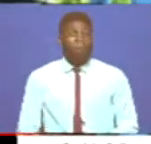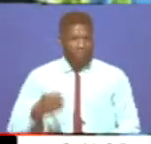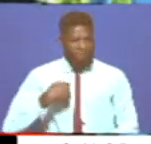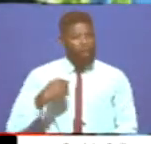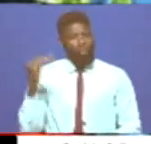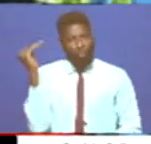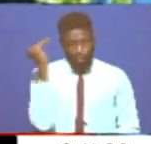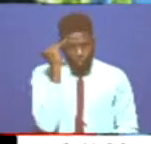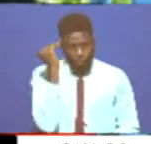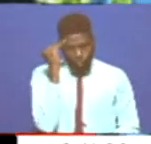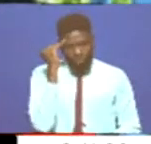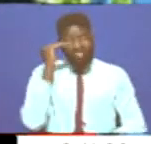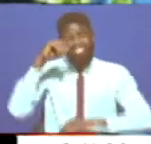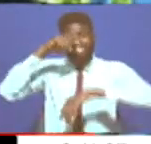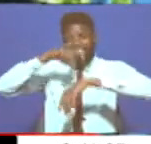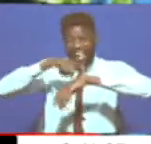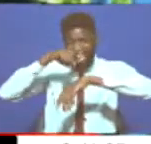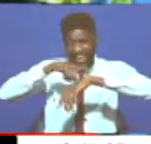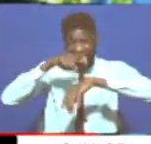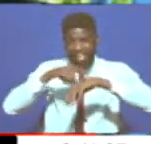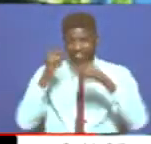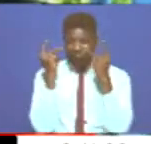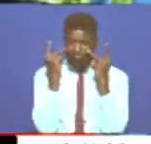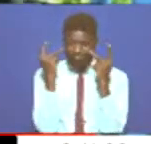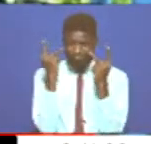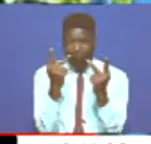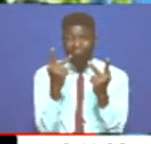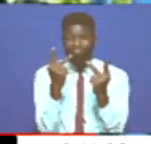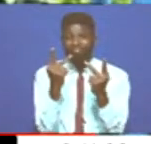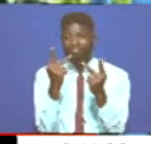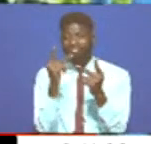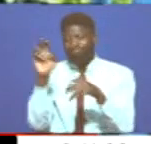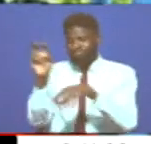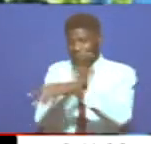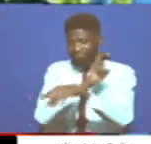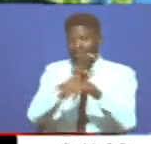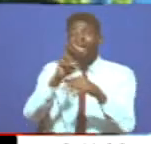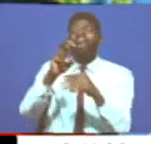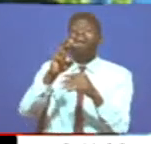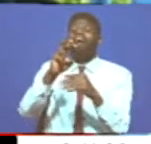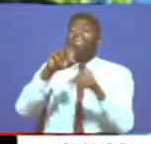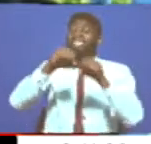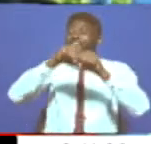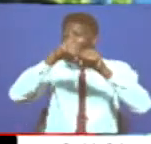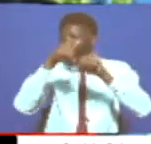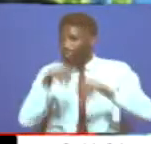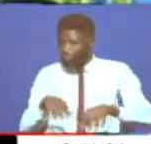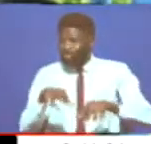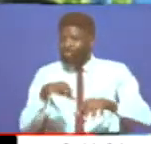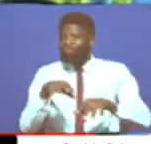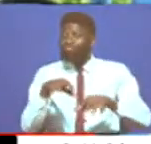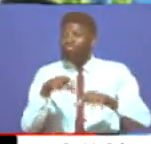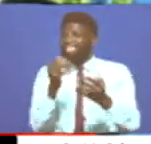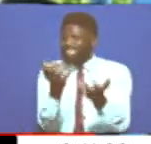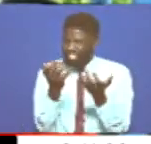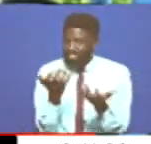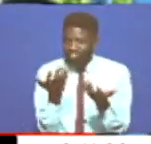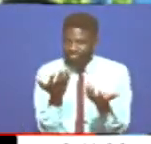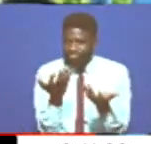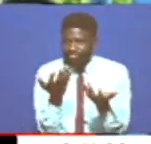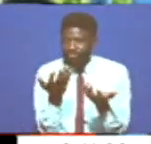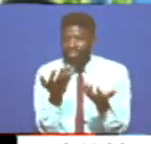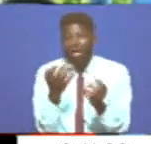katika kule kuangalia devolution hapa kwetu, hiyo oversight inatakikana. hiyo to